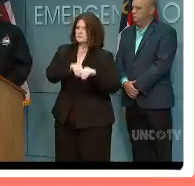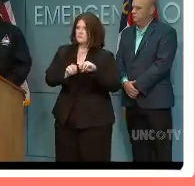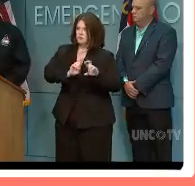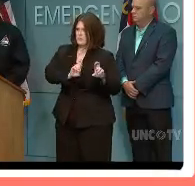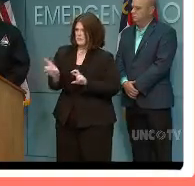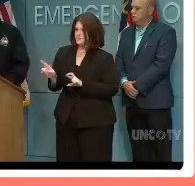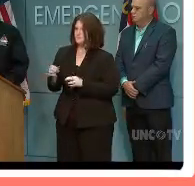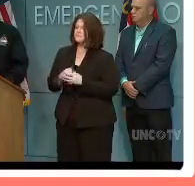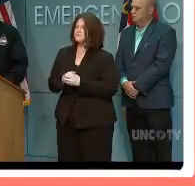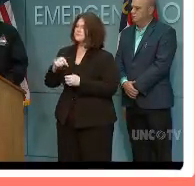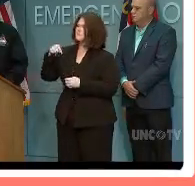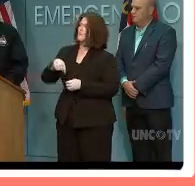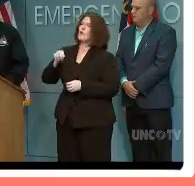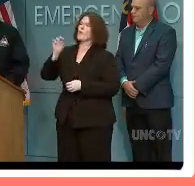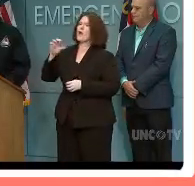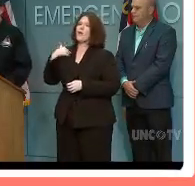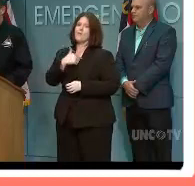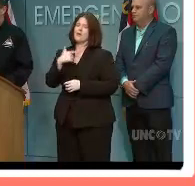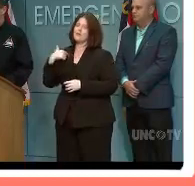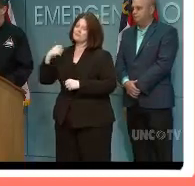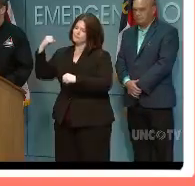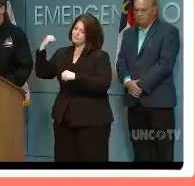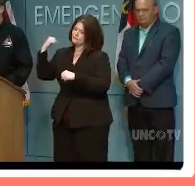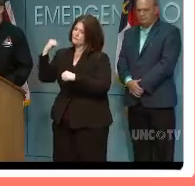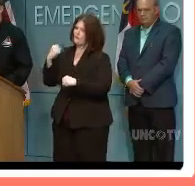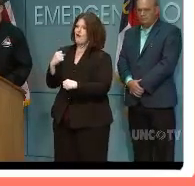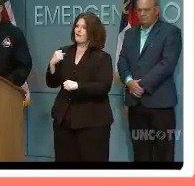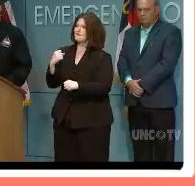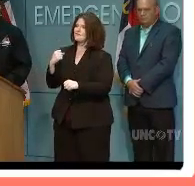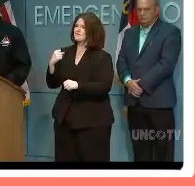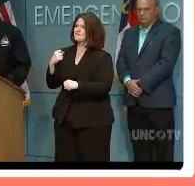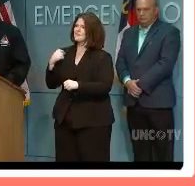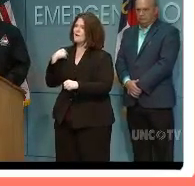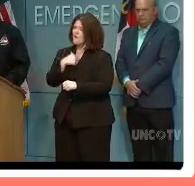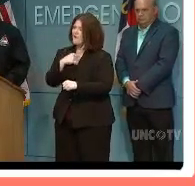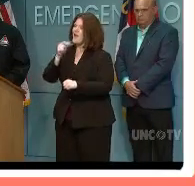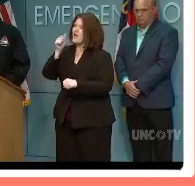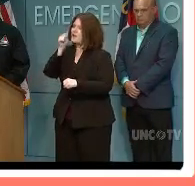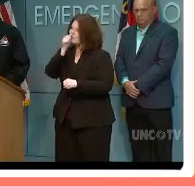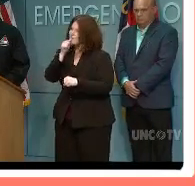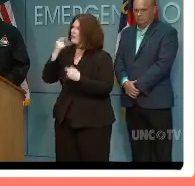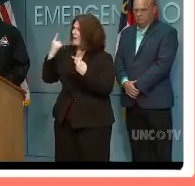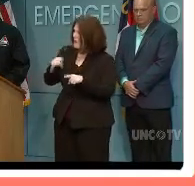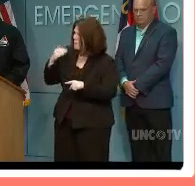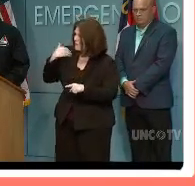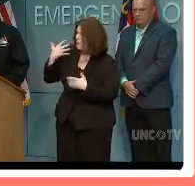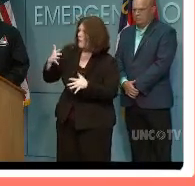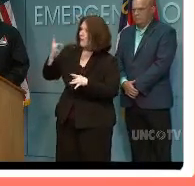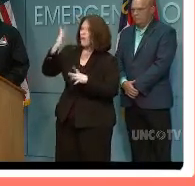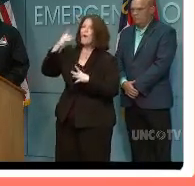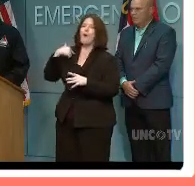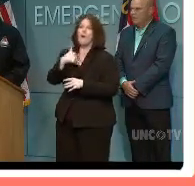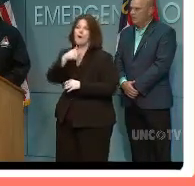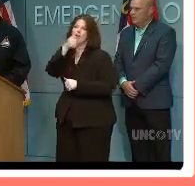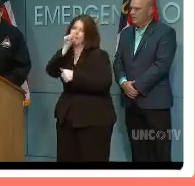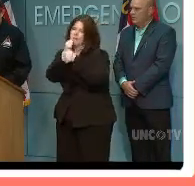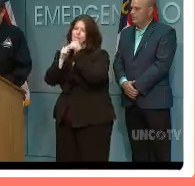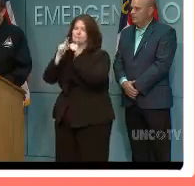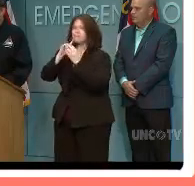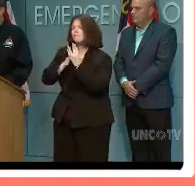North Carolinians are strong, and we are resilient. We will get through